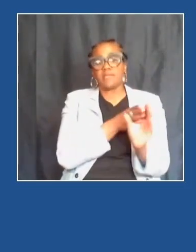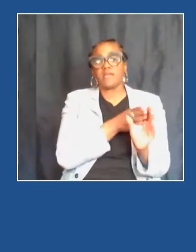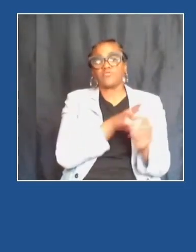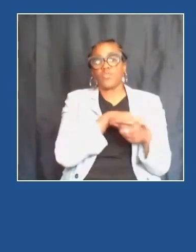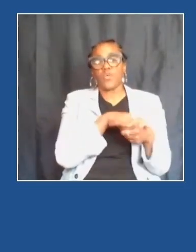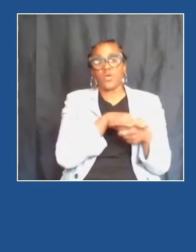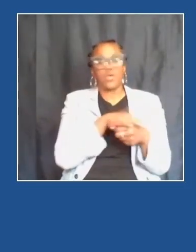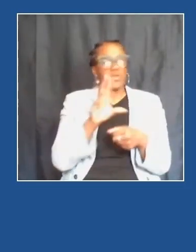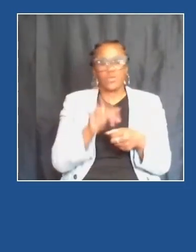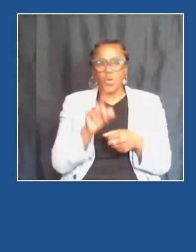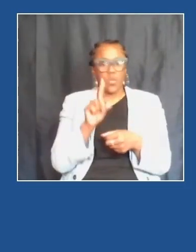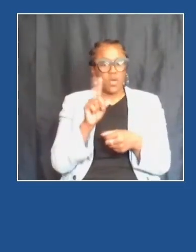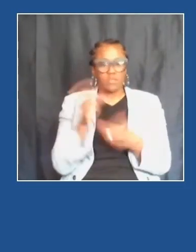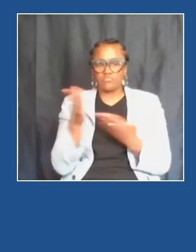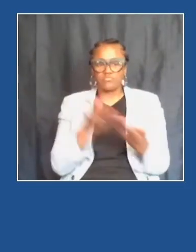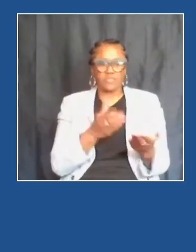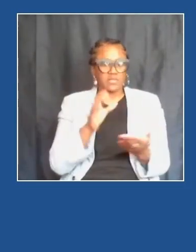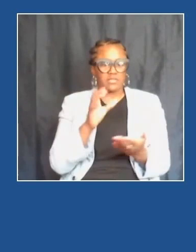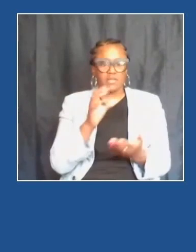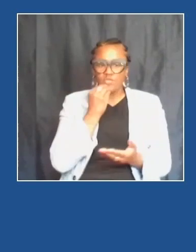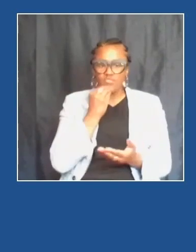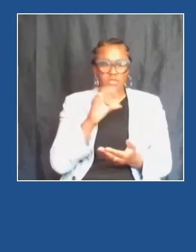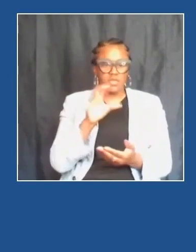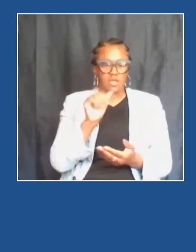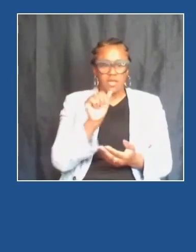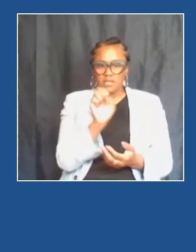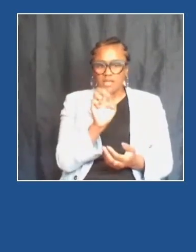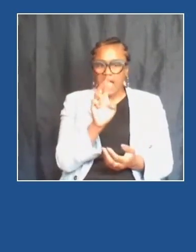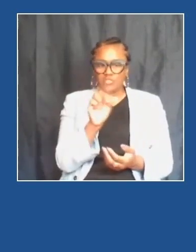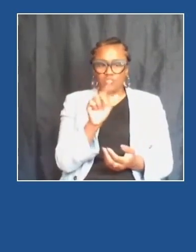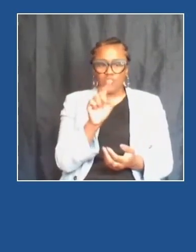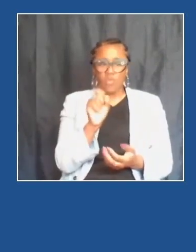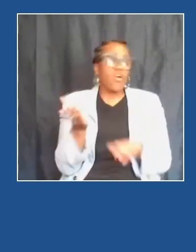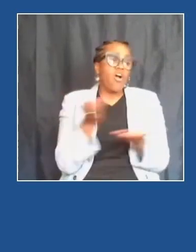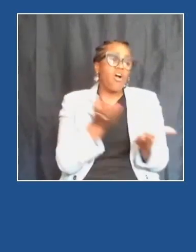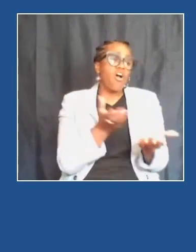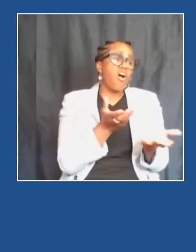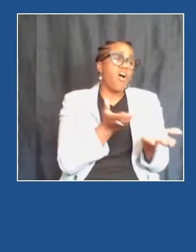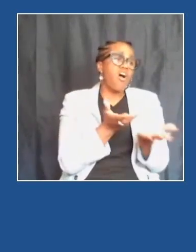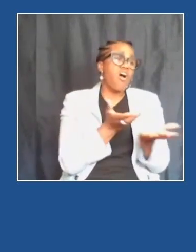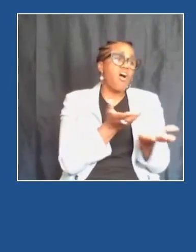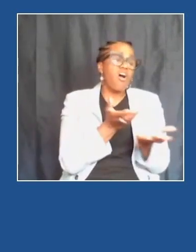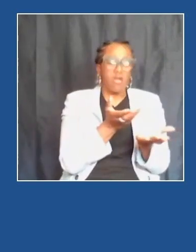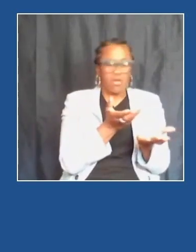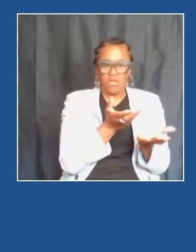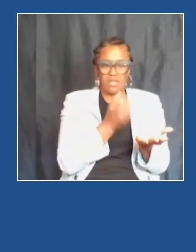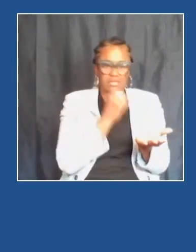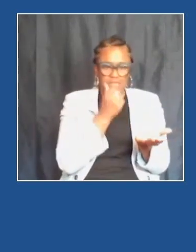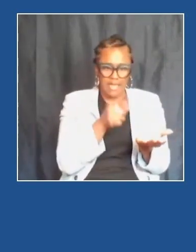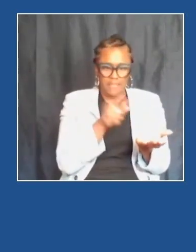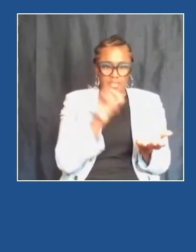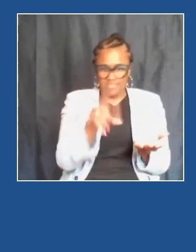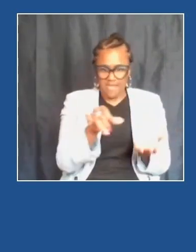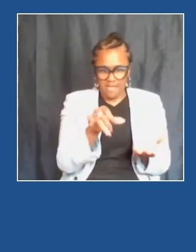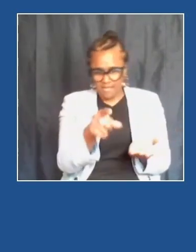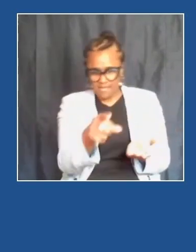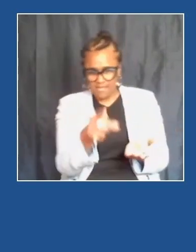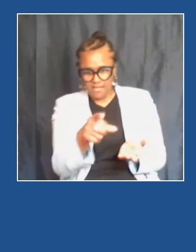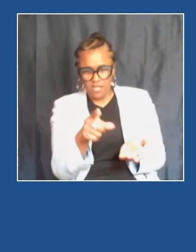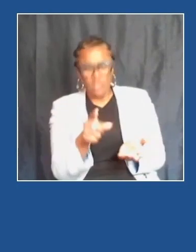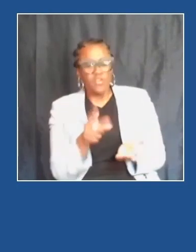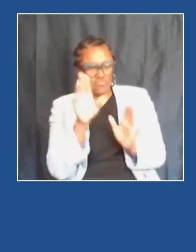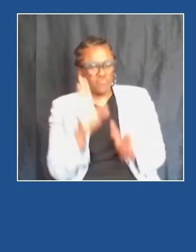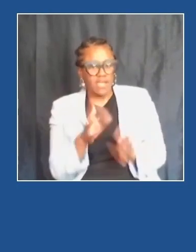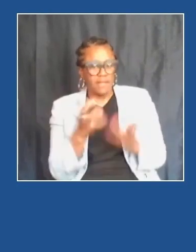Nobody brings casseroles. We get no damn casseroles. Right? And that's a great metaphor. Both it's literally